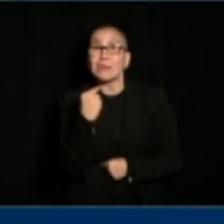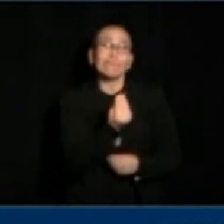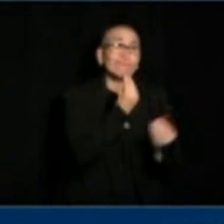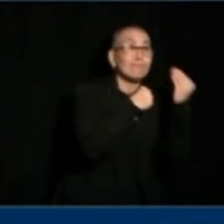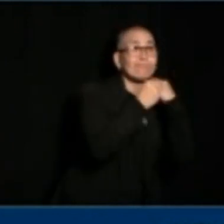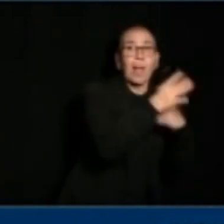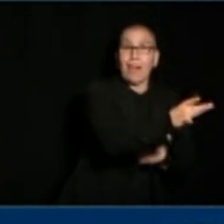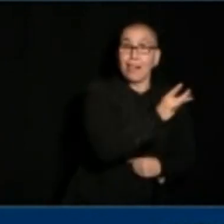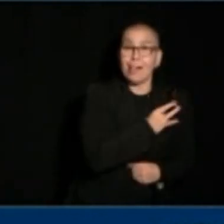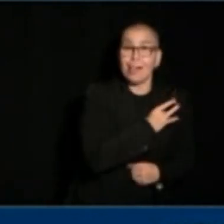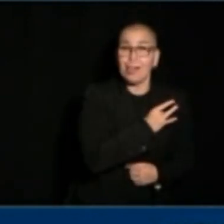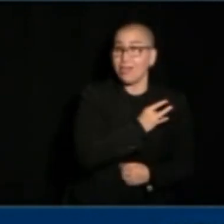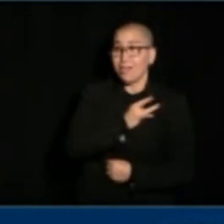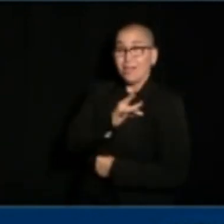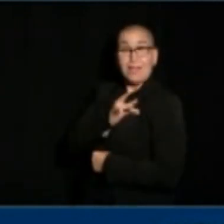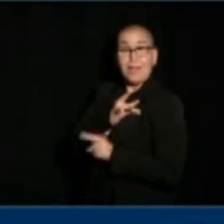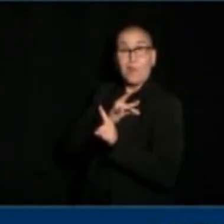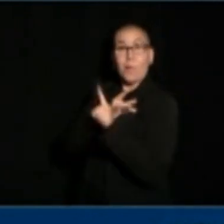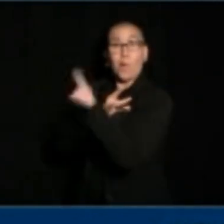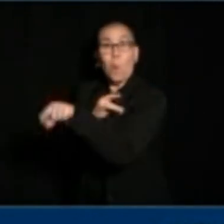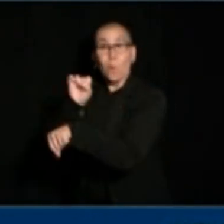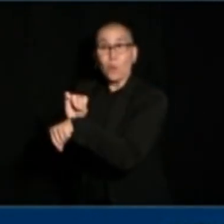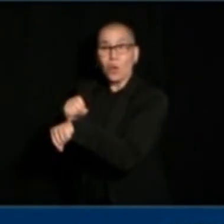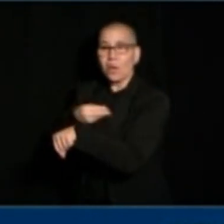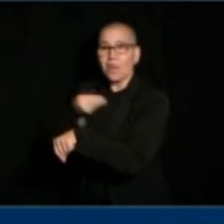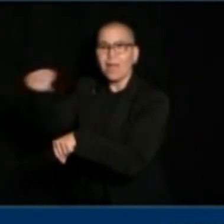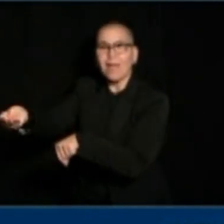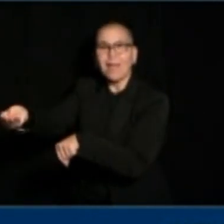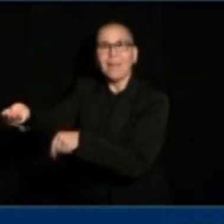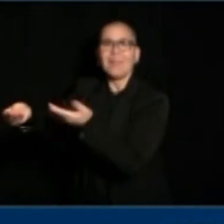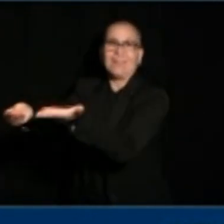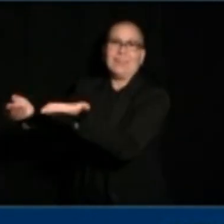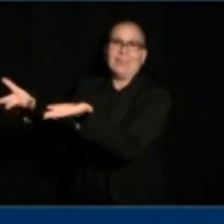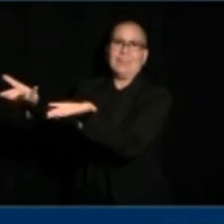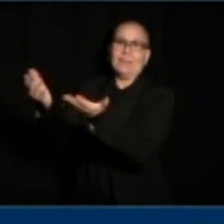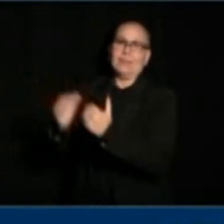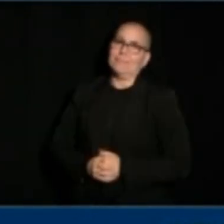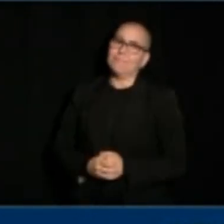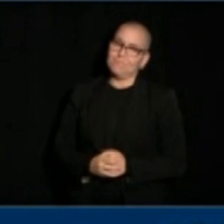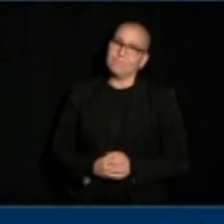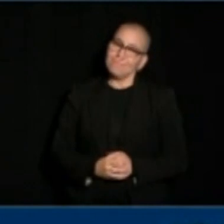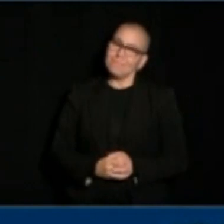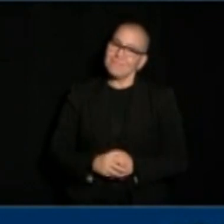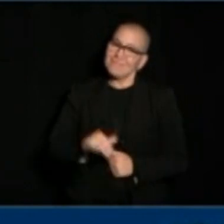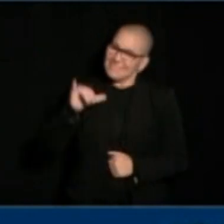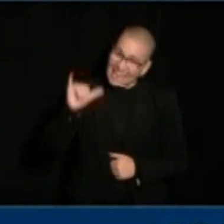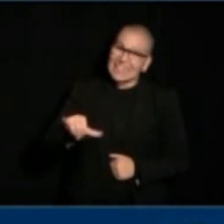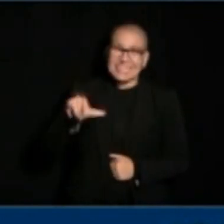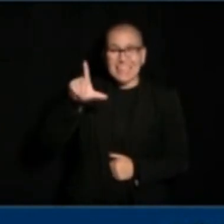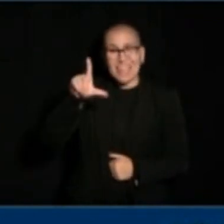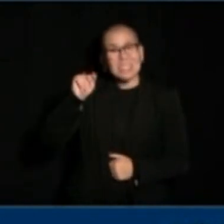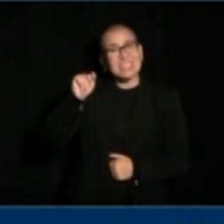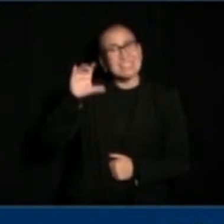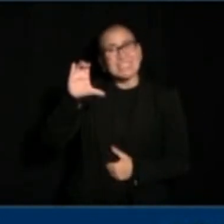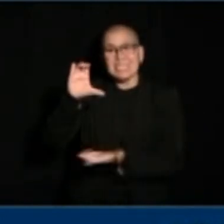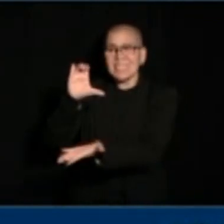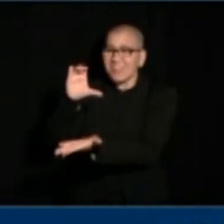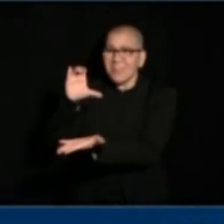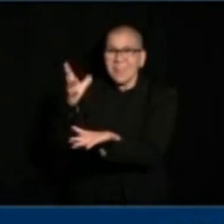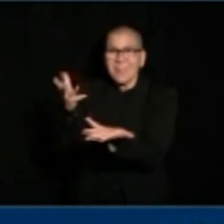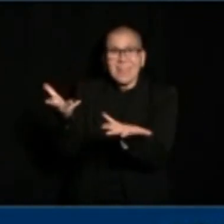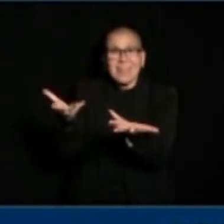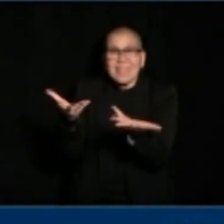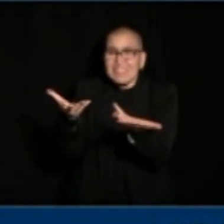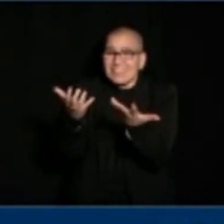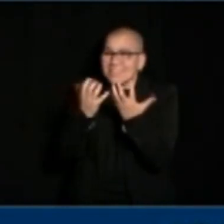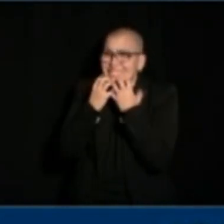time. That's where they're getting it, and then they're taking it in. And here's the situation in long-term care. In some cases, we have the